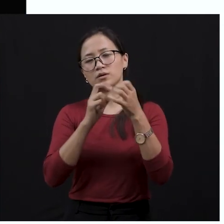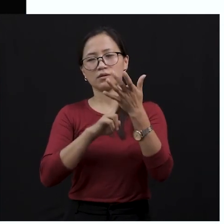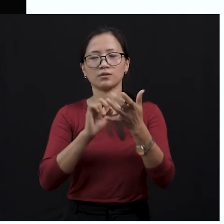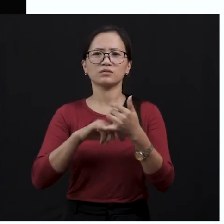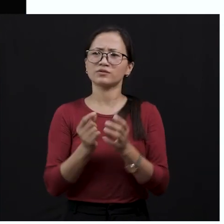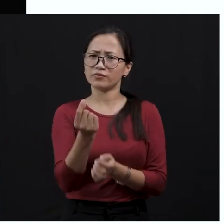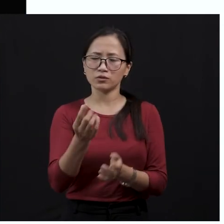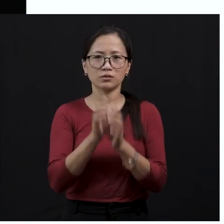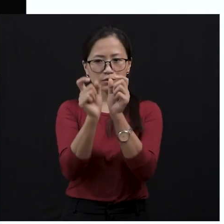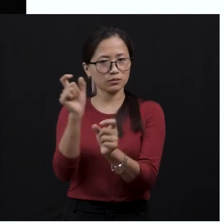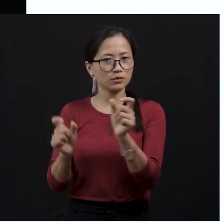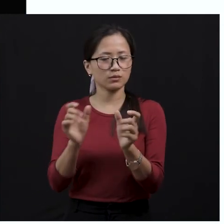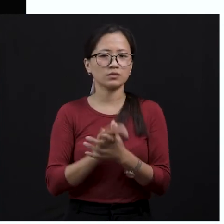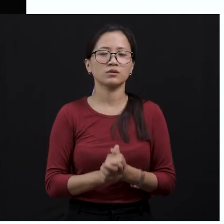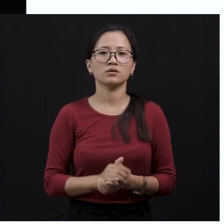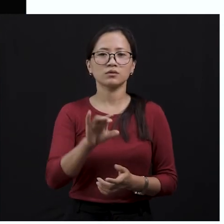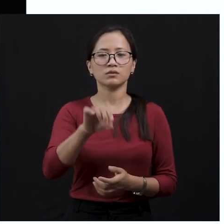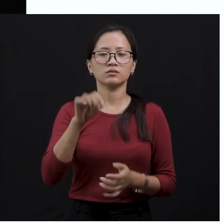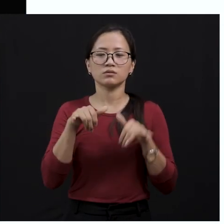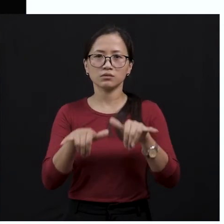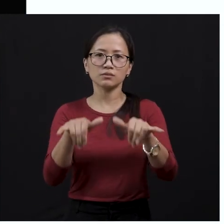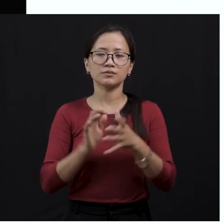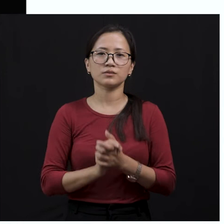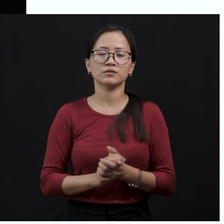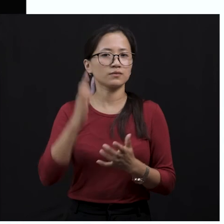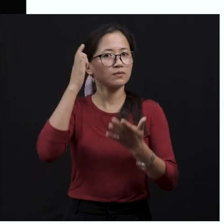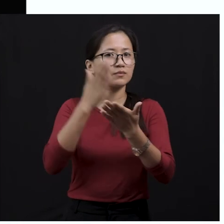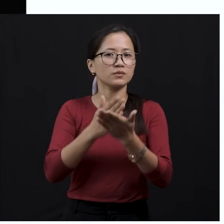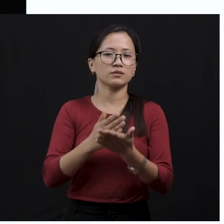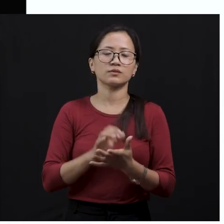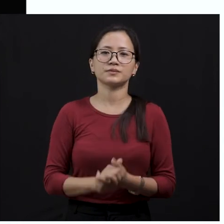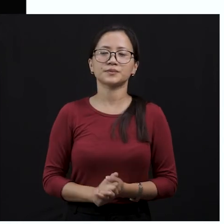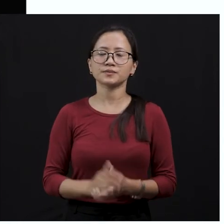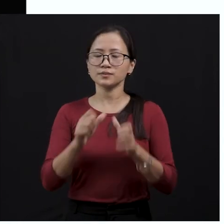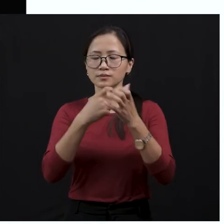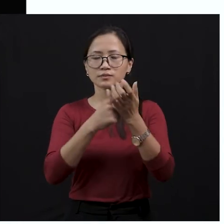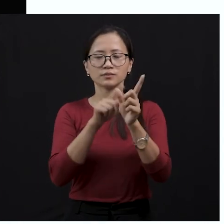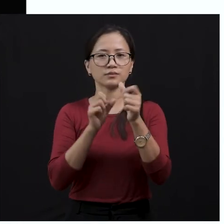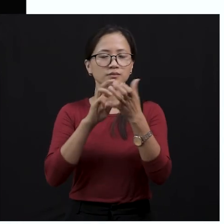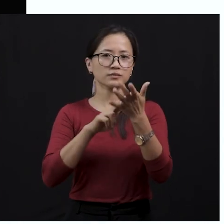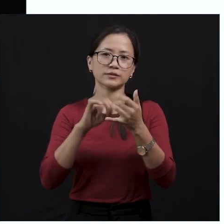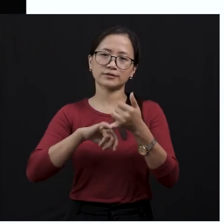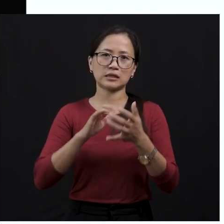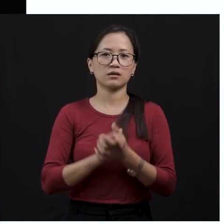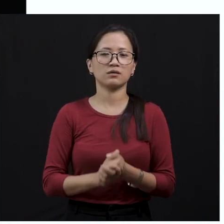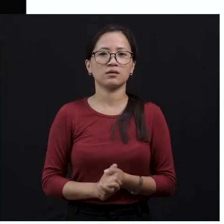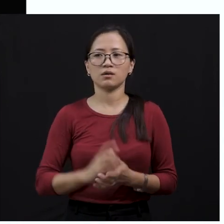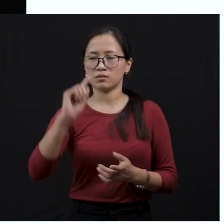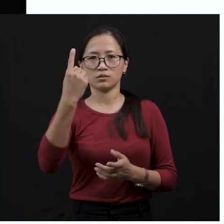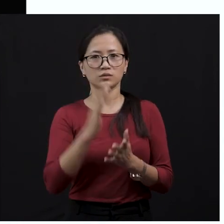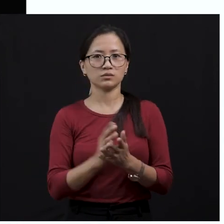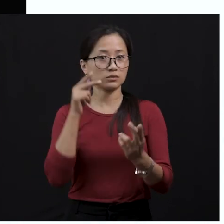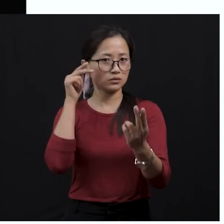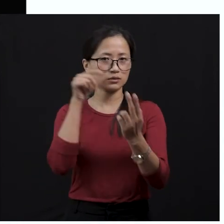of the people that was found. So with that remained, we believe that the Aryans were the ones